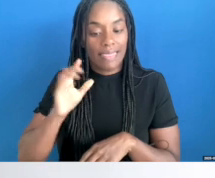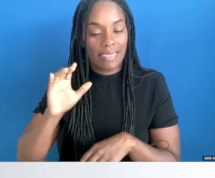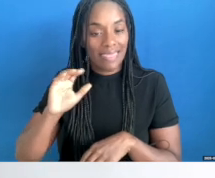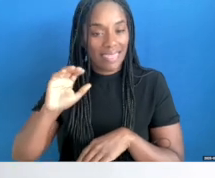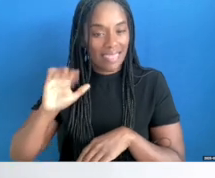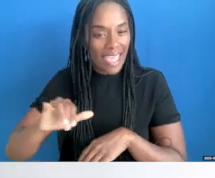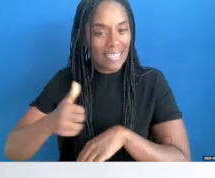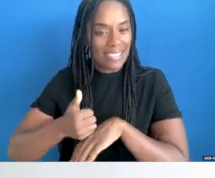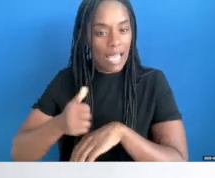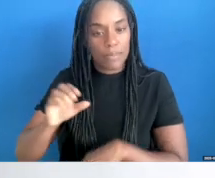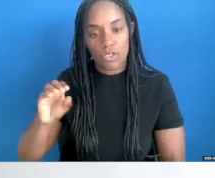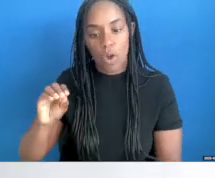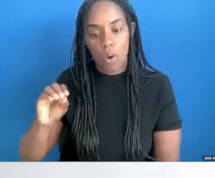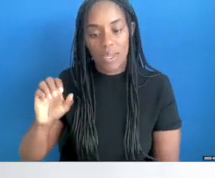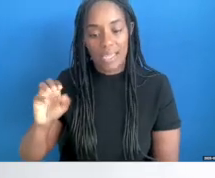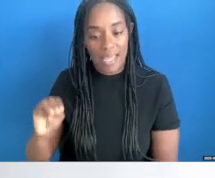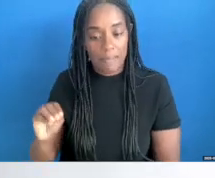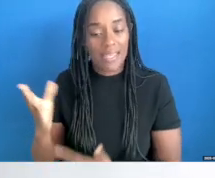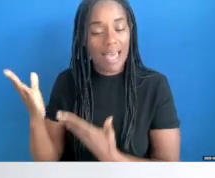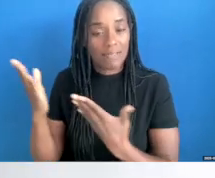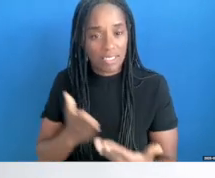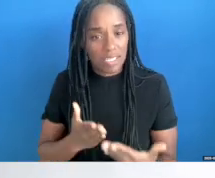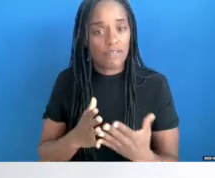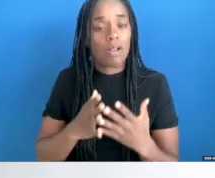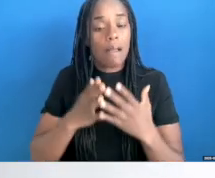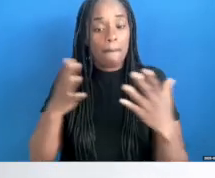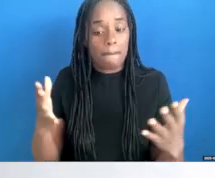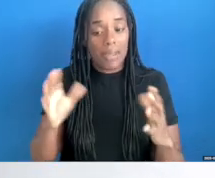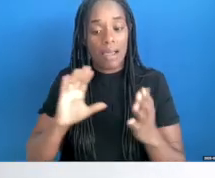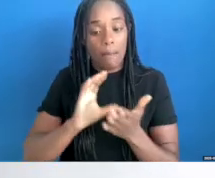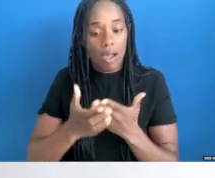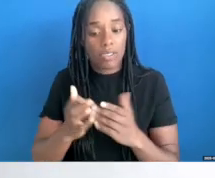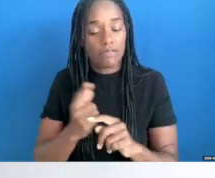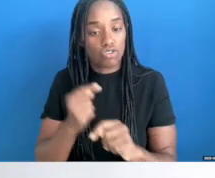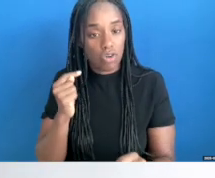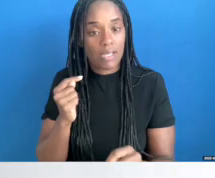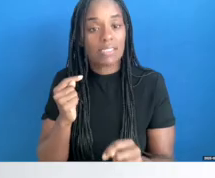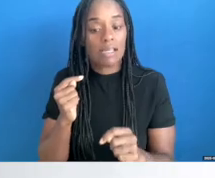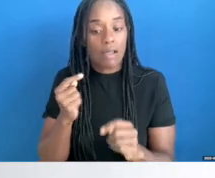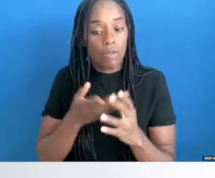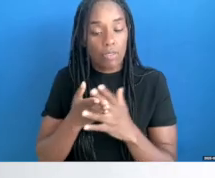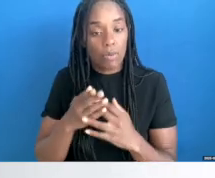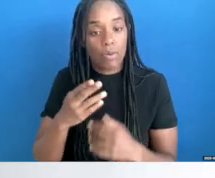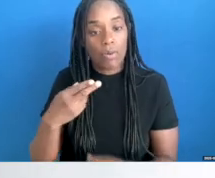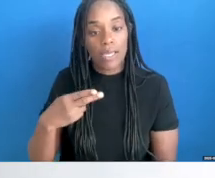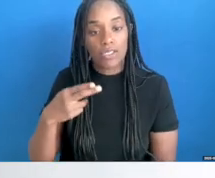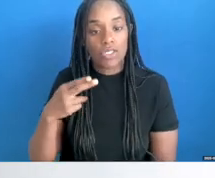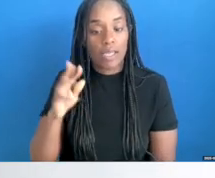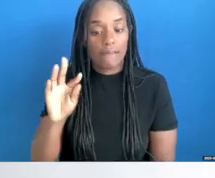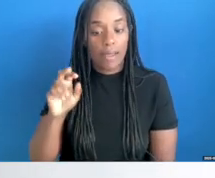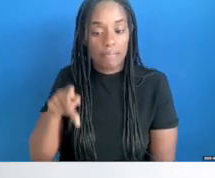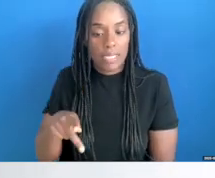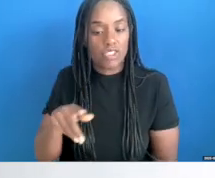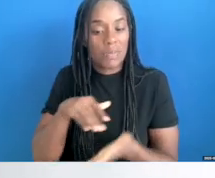delivered volumes of trucks through HVIP to be exempted from that process, or a way for them to kind